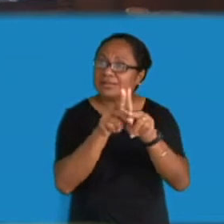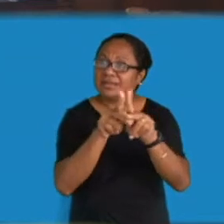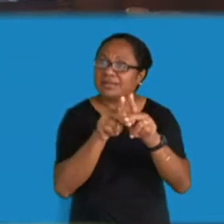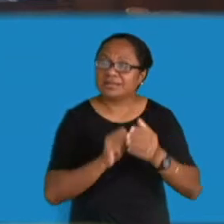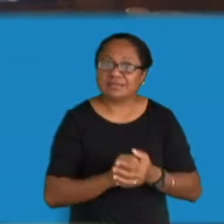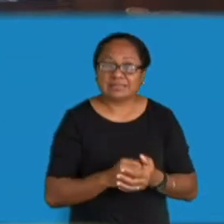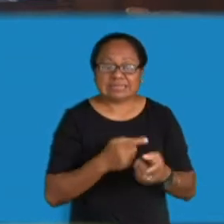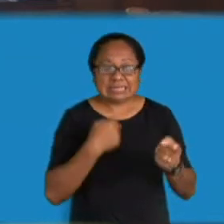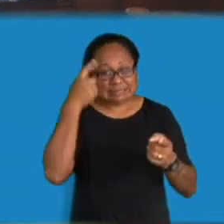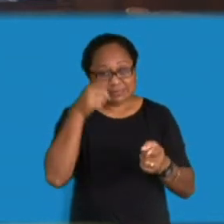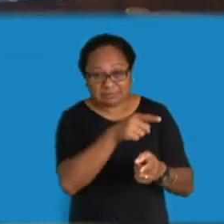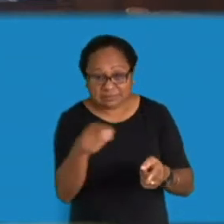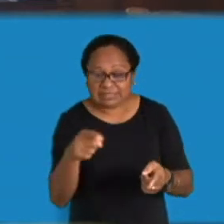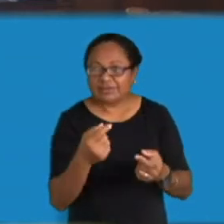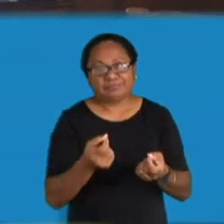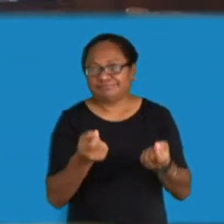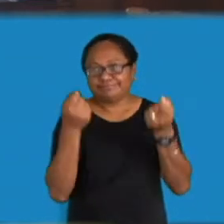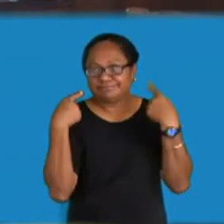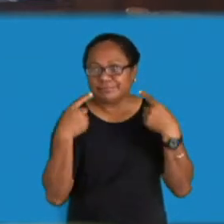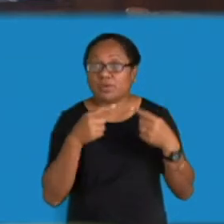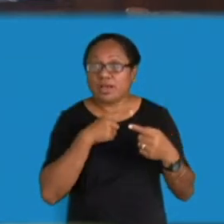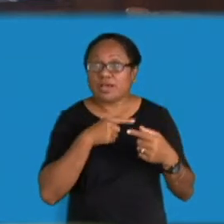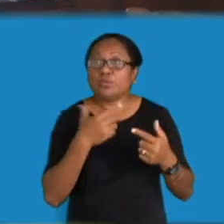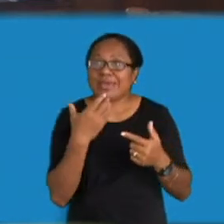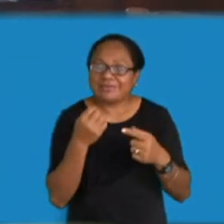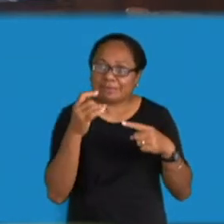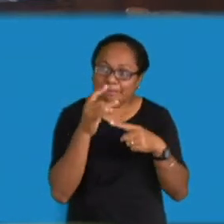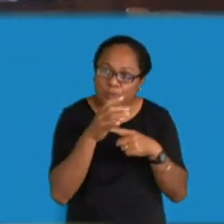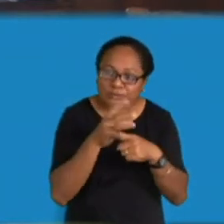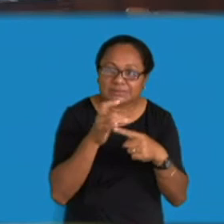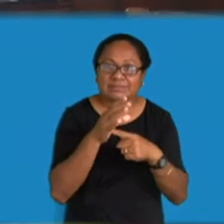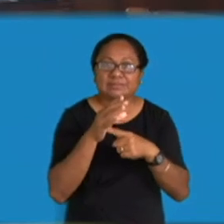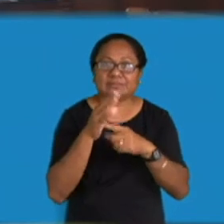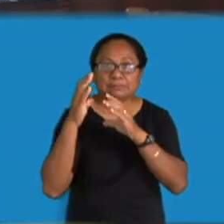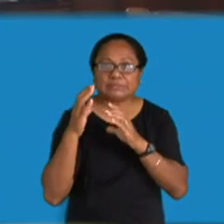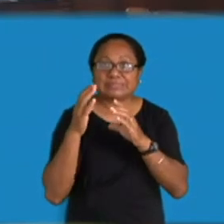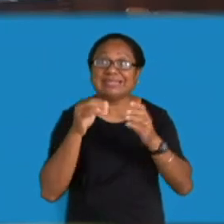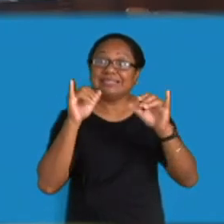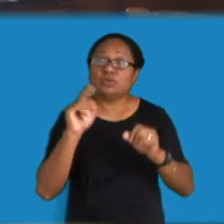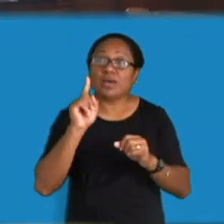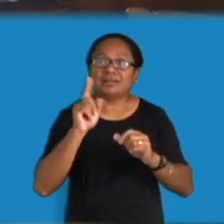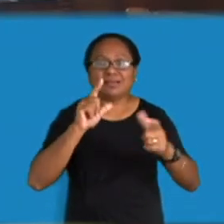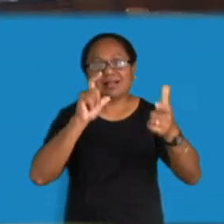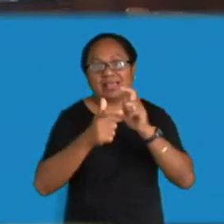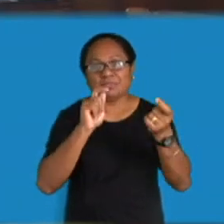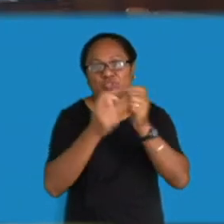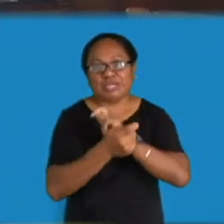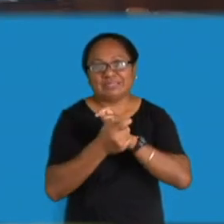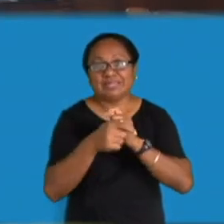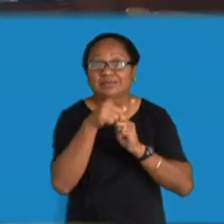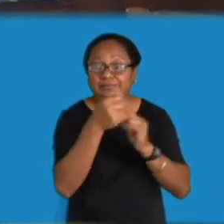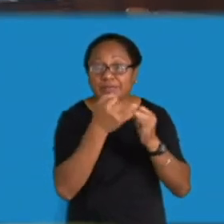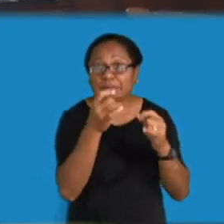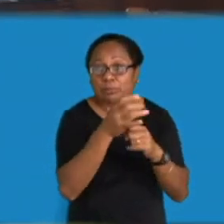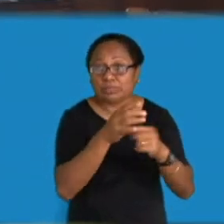to also understand there's a very important and pertinent issue which is climate change, and it is critically important for the growth